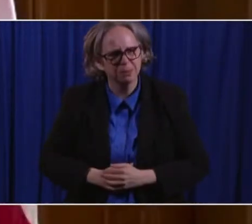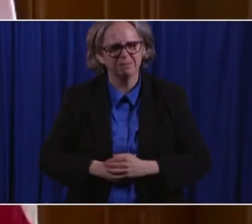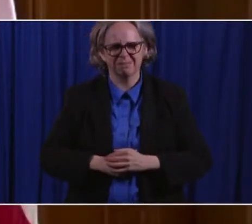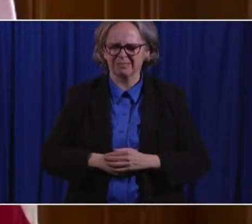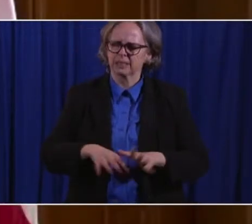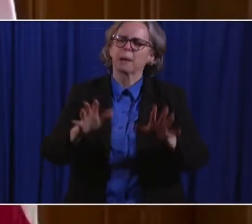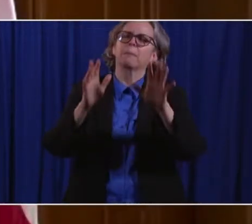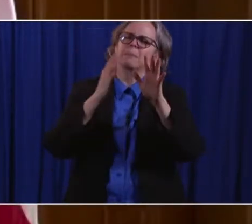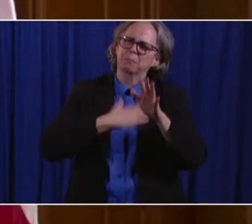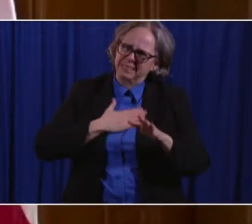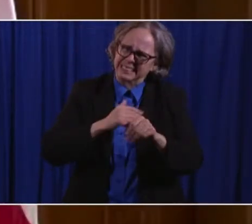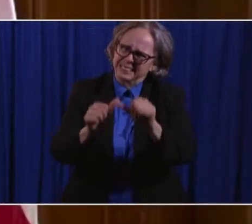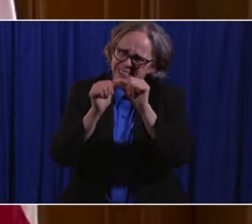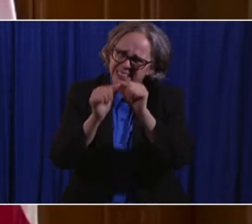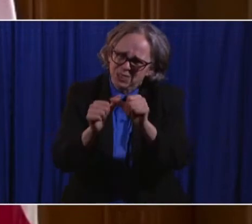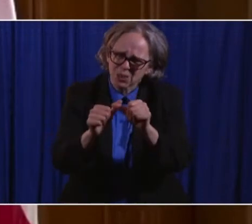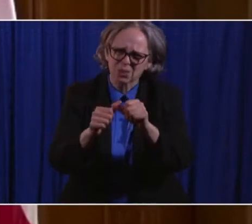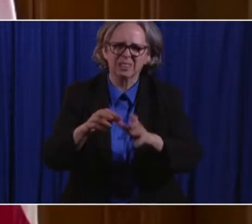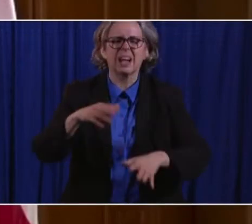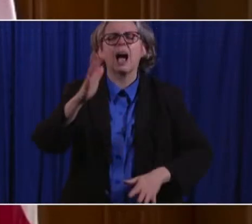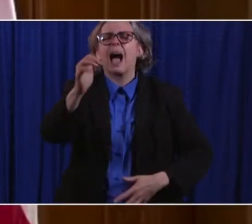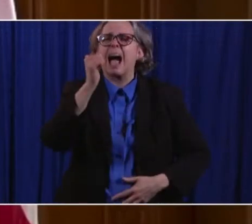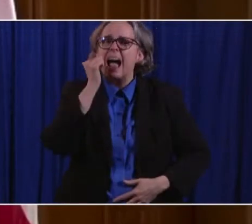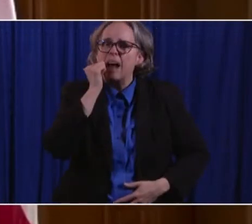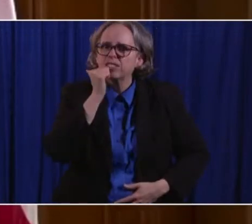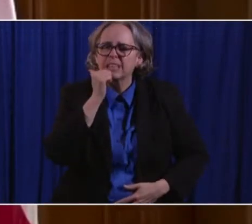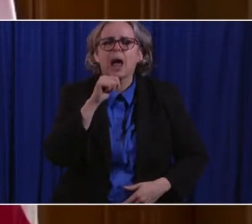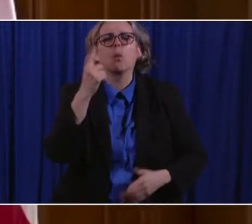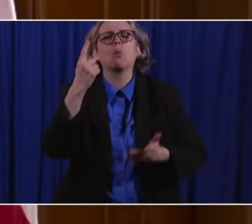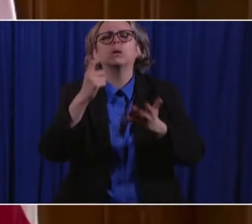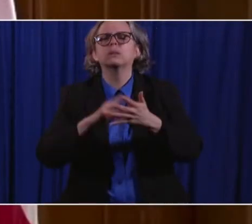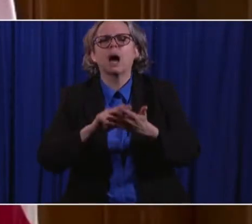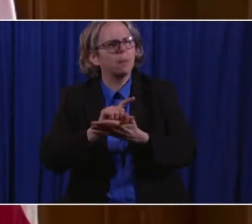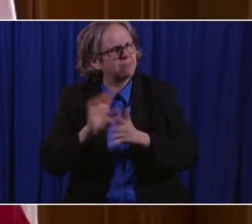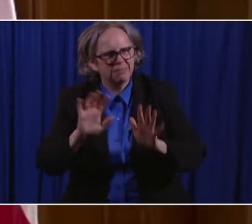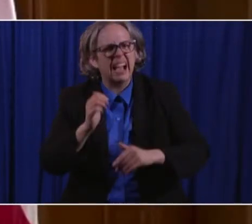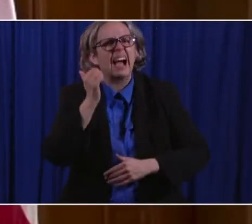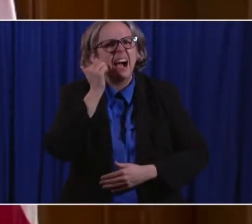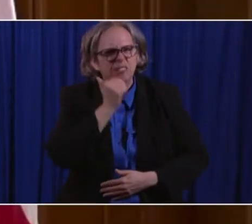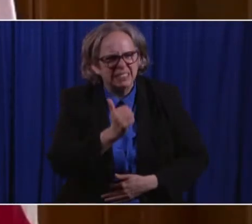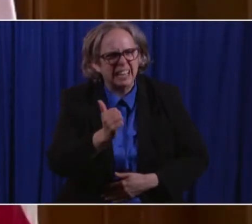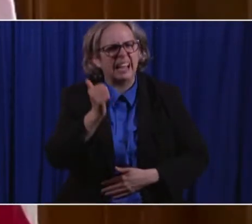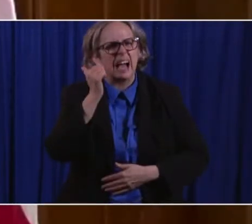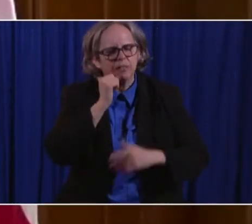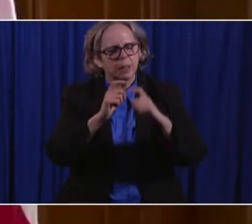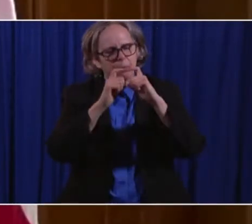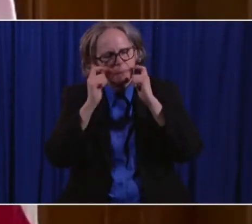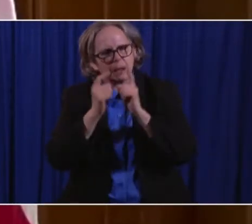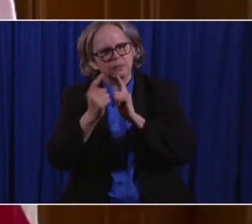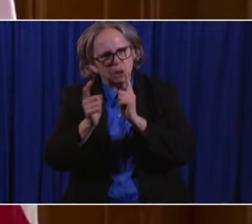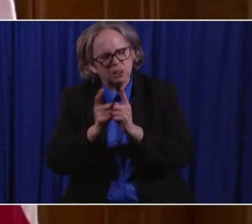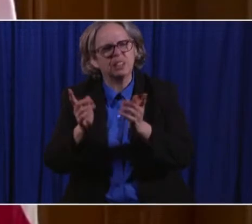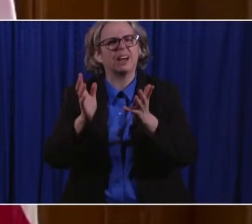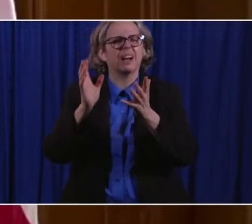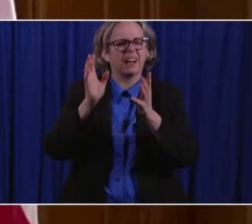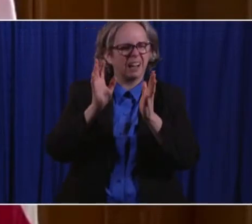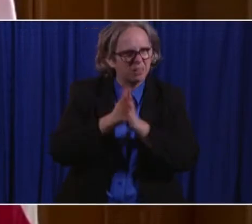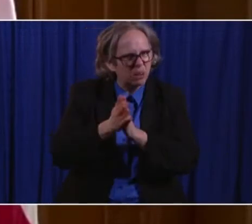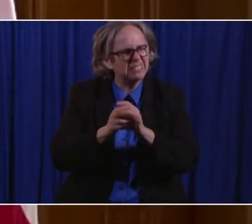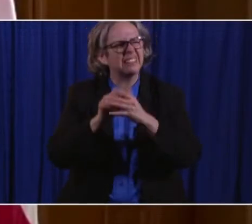to execute every day until this thing is driven down a lot further.